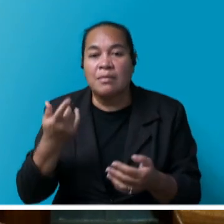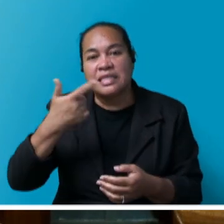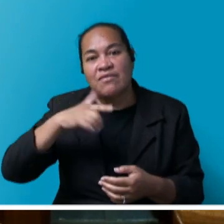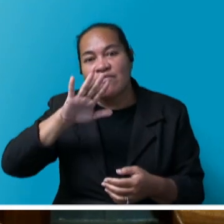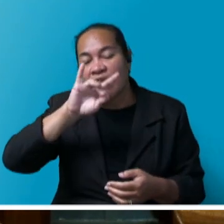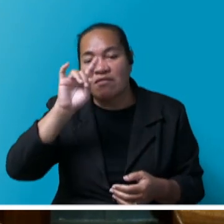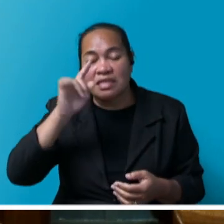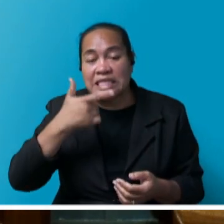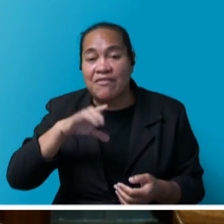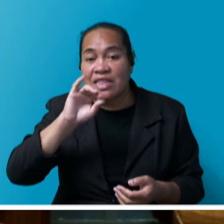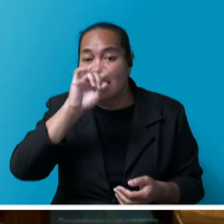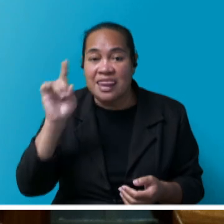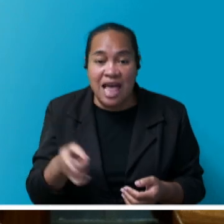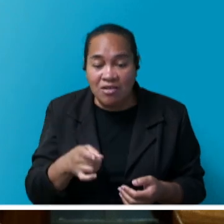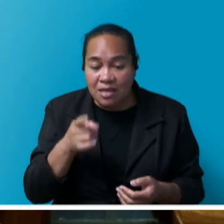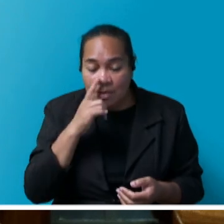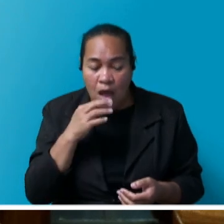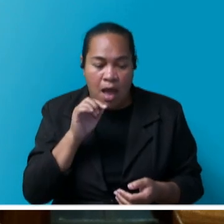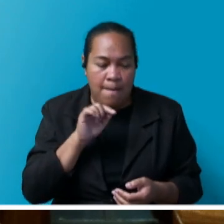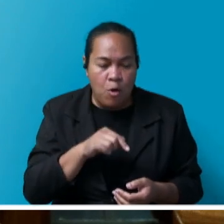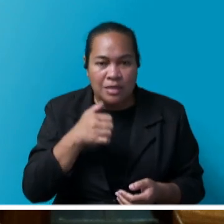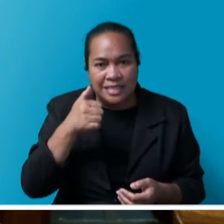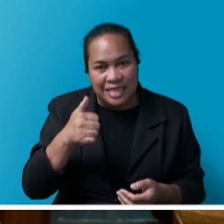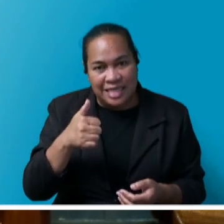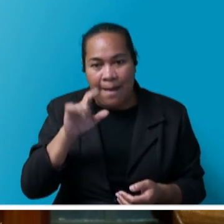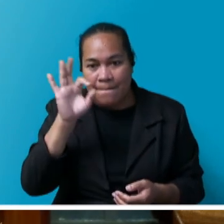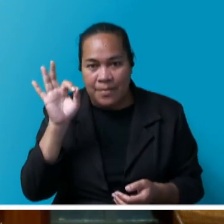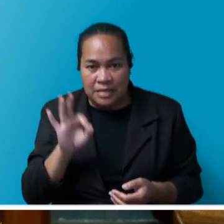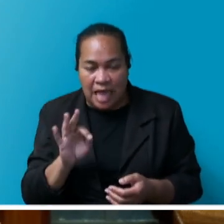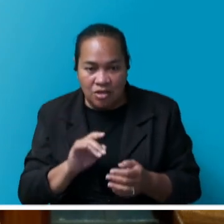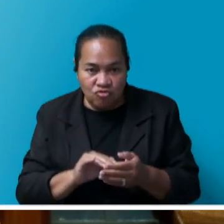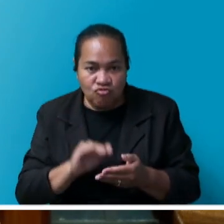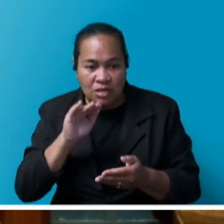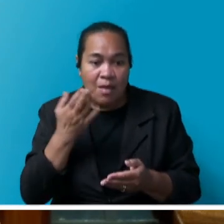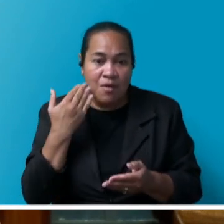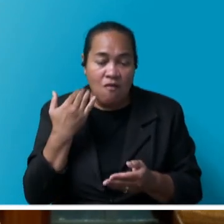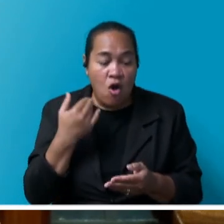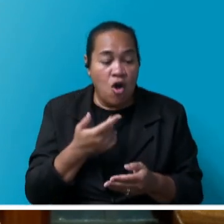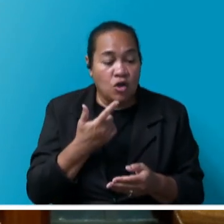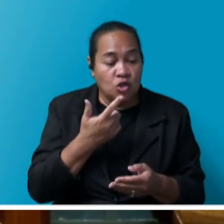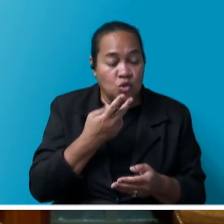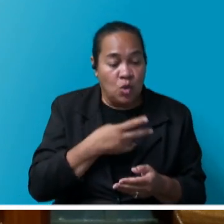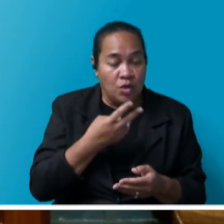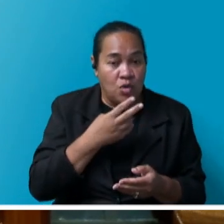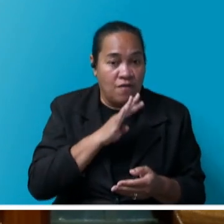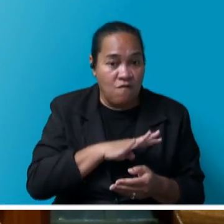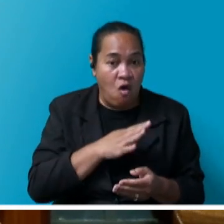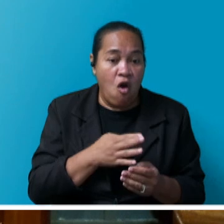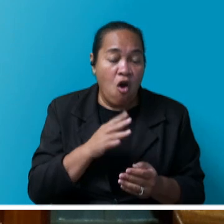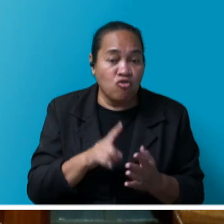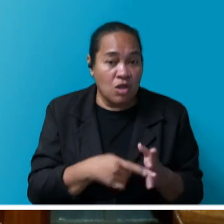70,791 visitors, or 0.6% increase from 73,324 in January 2024, and